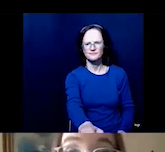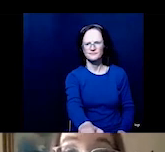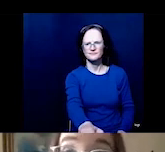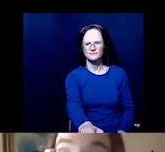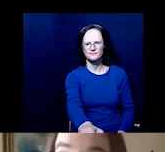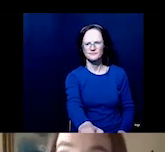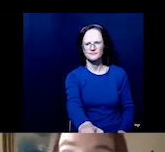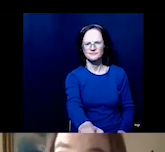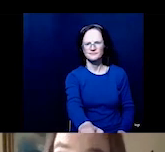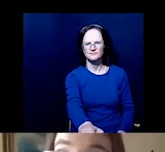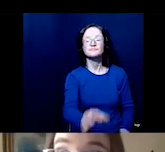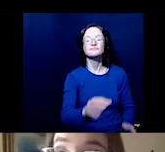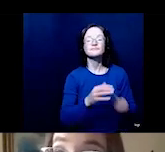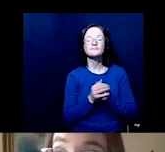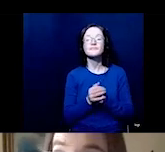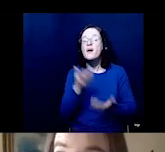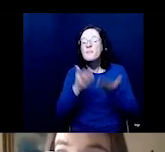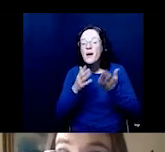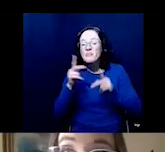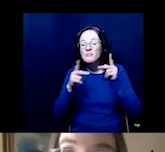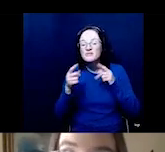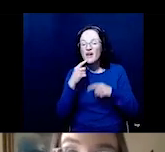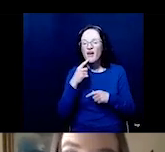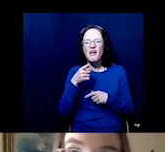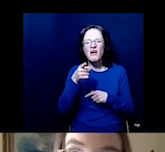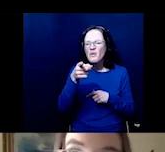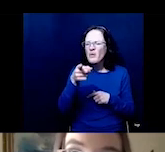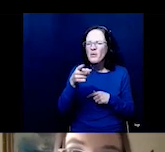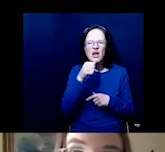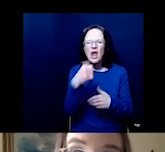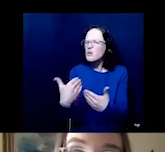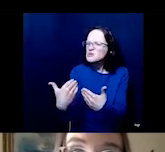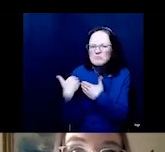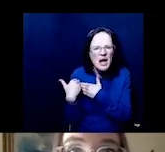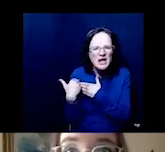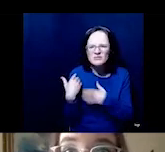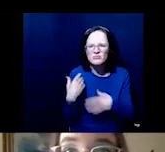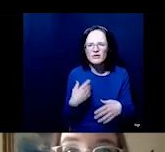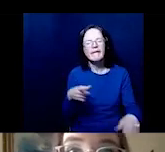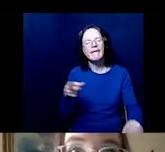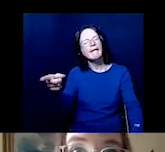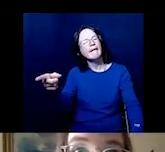They are irresponsible. They don't care. Yes, we hear that.